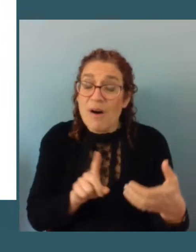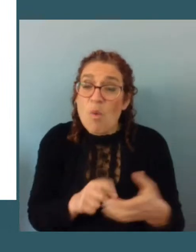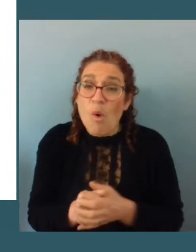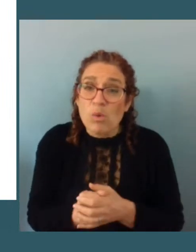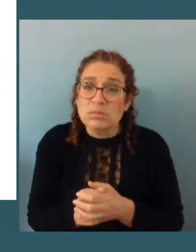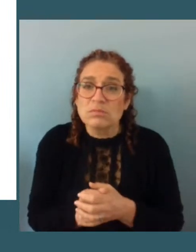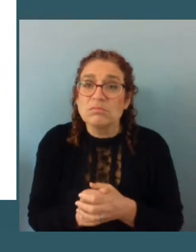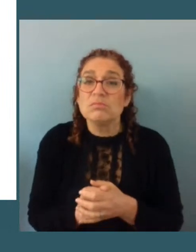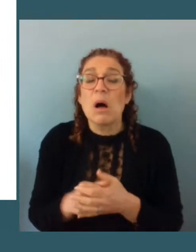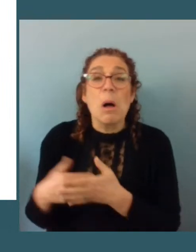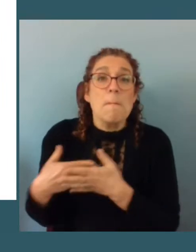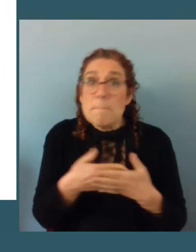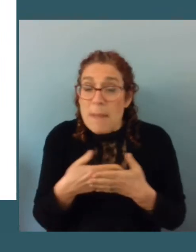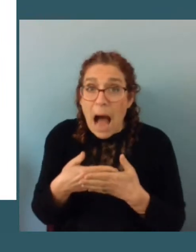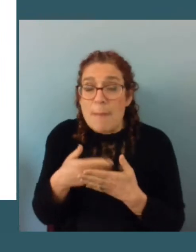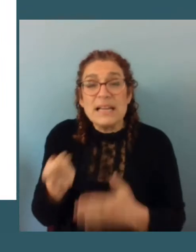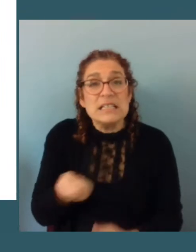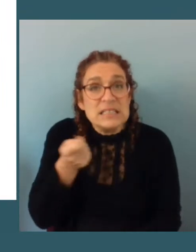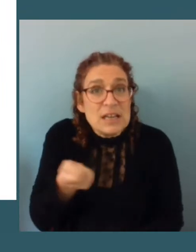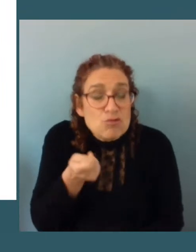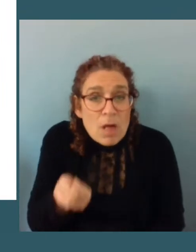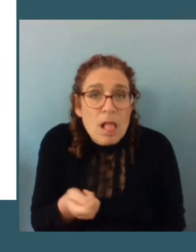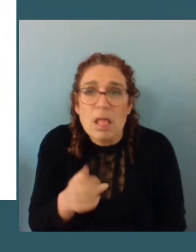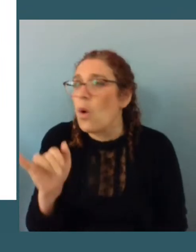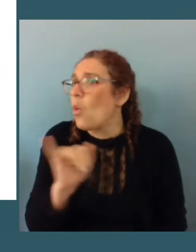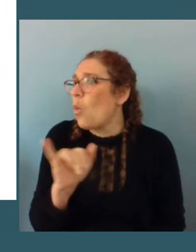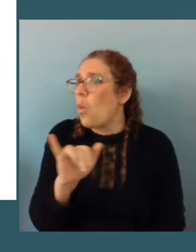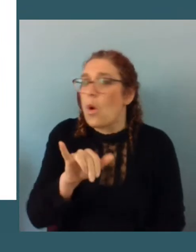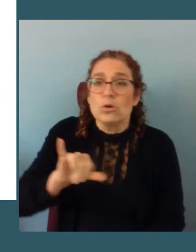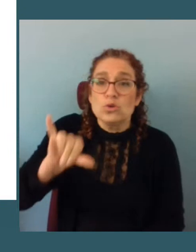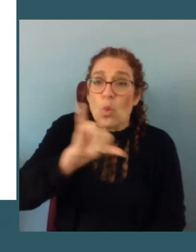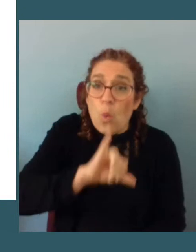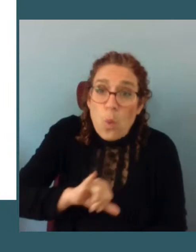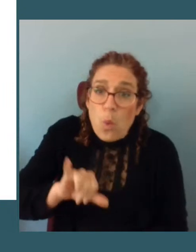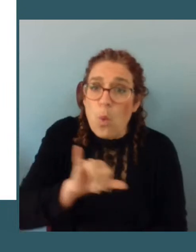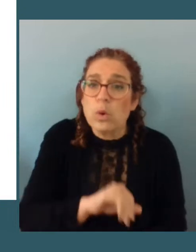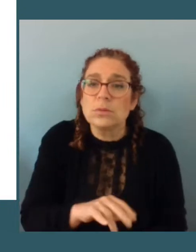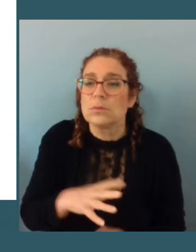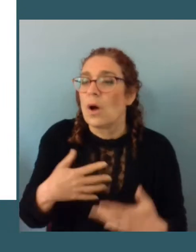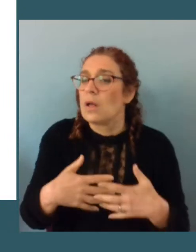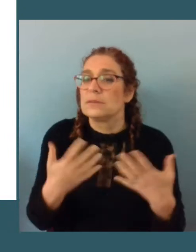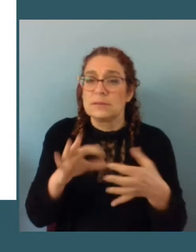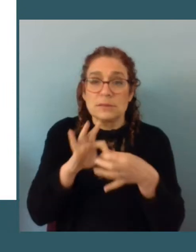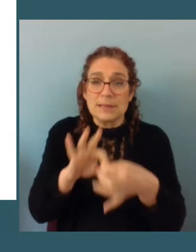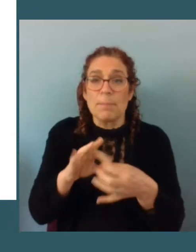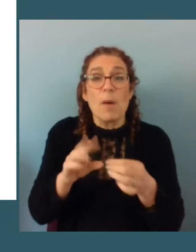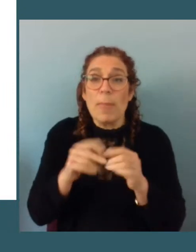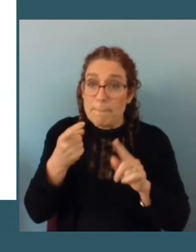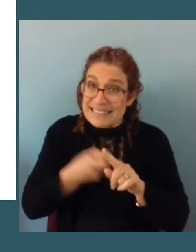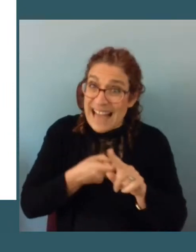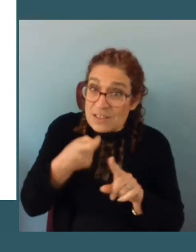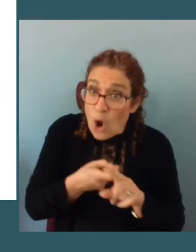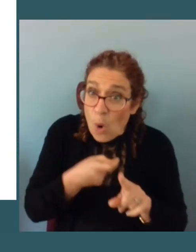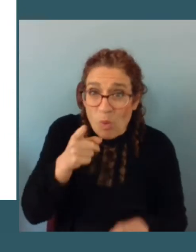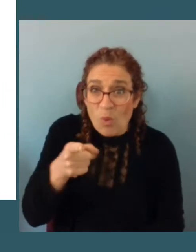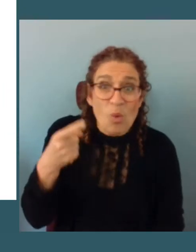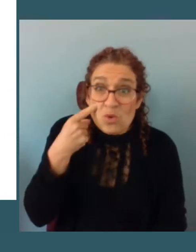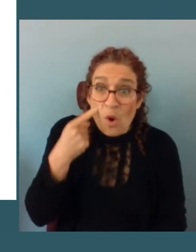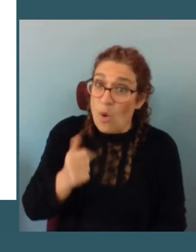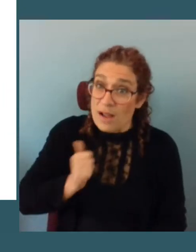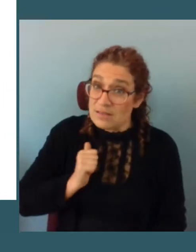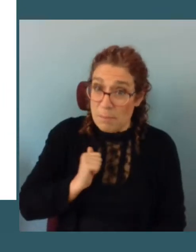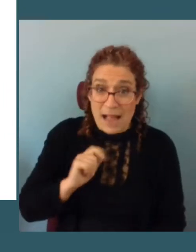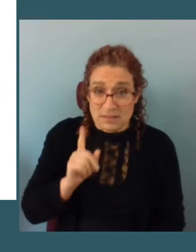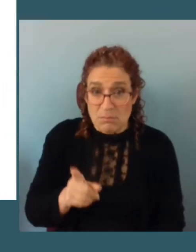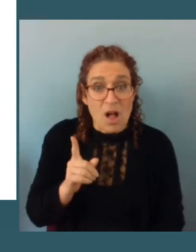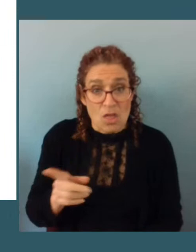we'll see it in sauces, potato products, lots of different products that you wouldn't expect. And there are other unexpected